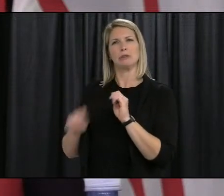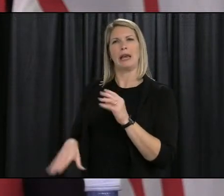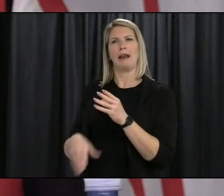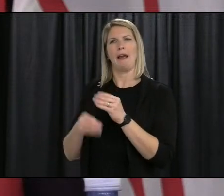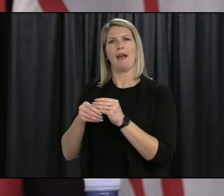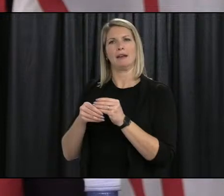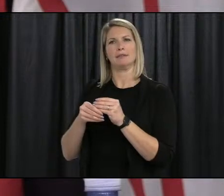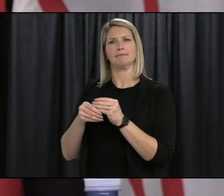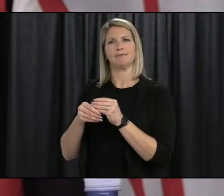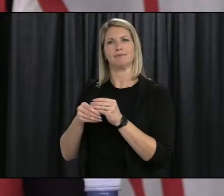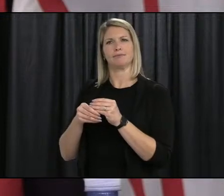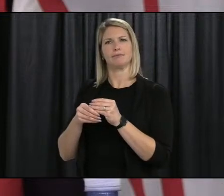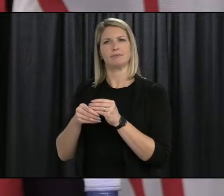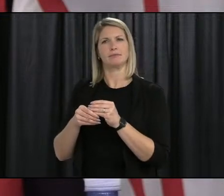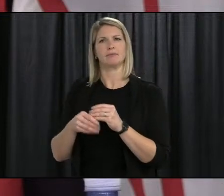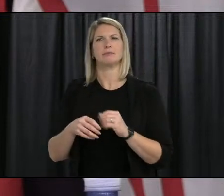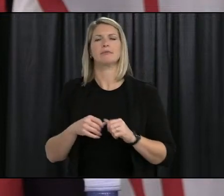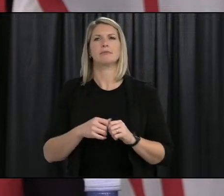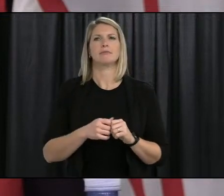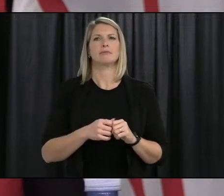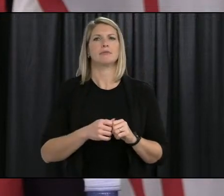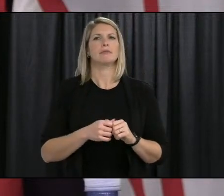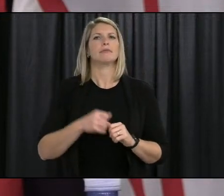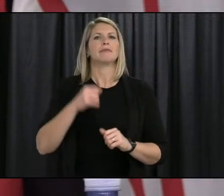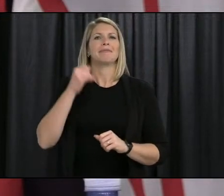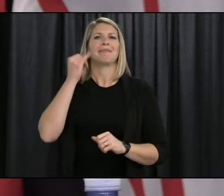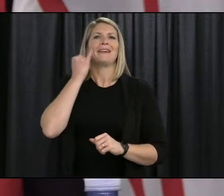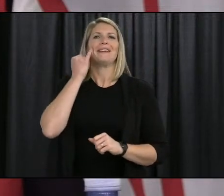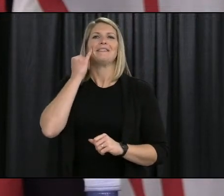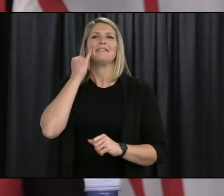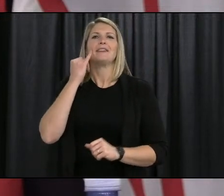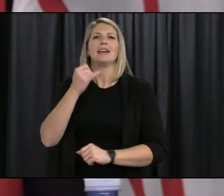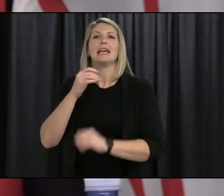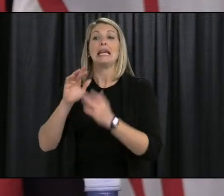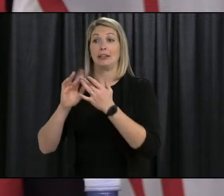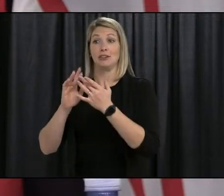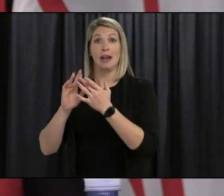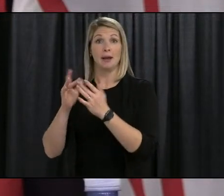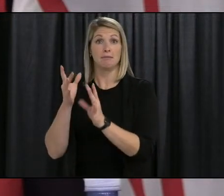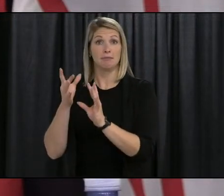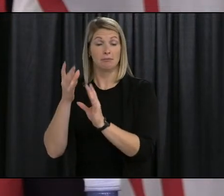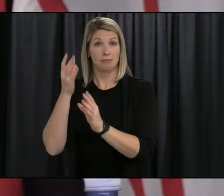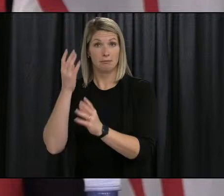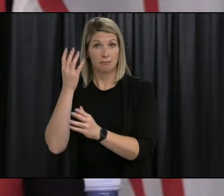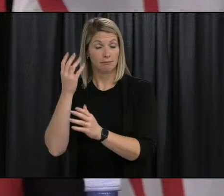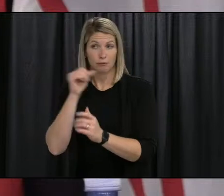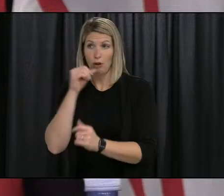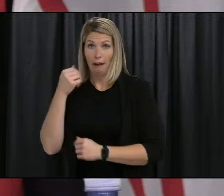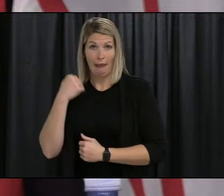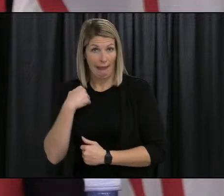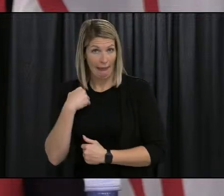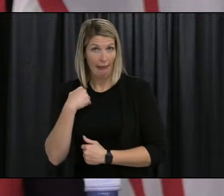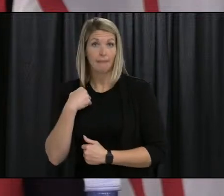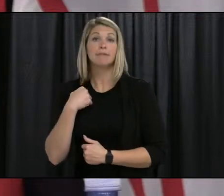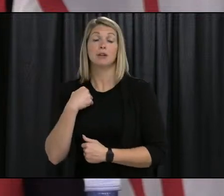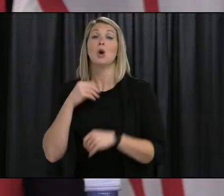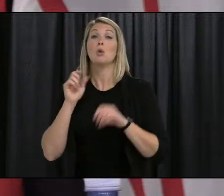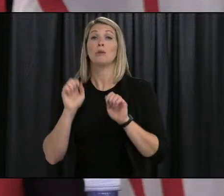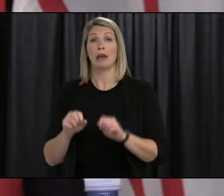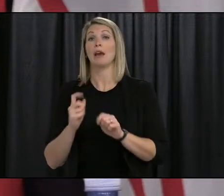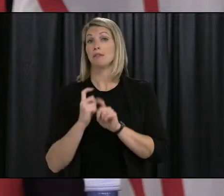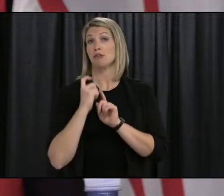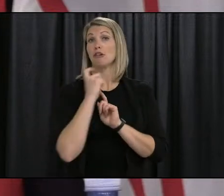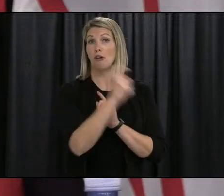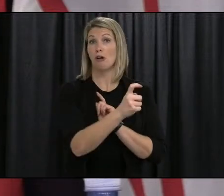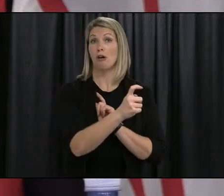Timefortheshot.ca. For those people who have challenges with internet, there is a toll-free number where the operator there will enter your data into that program